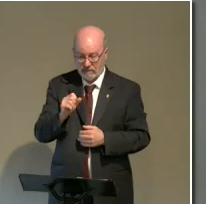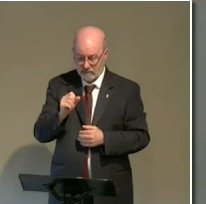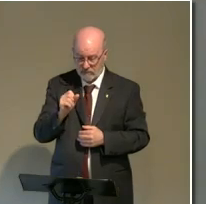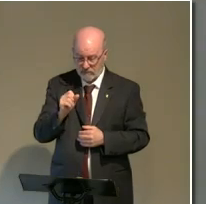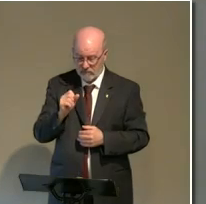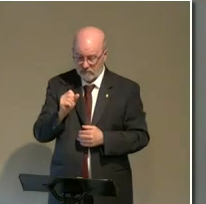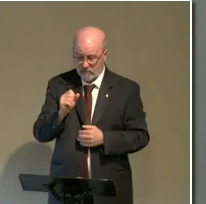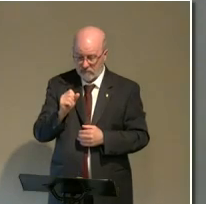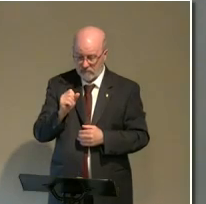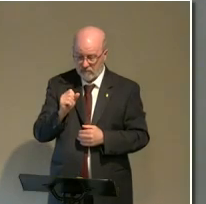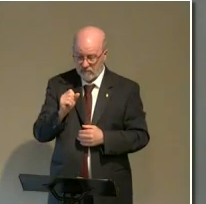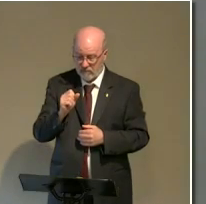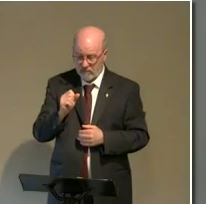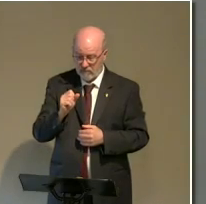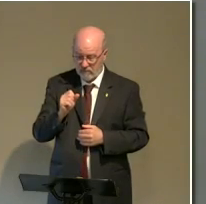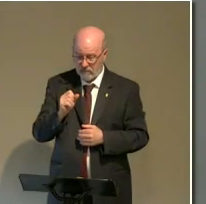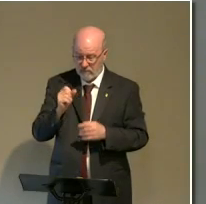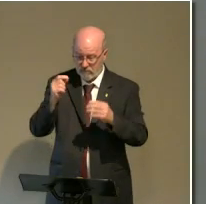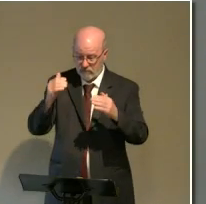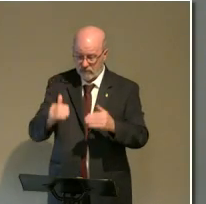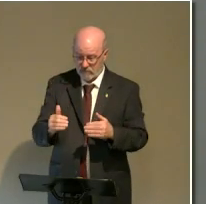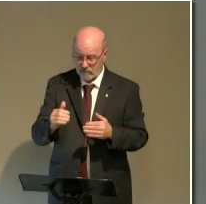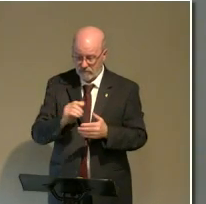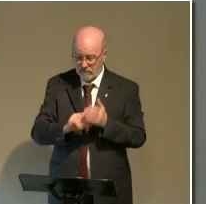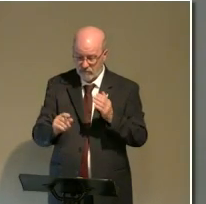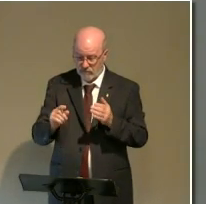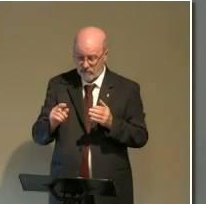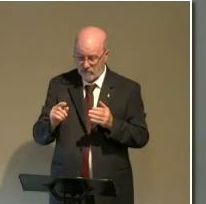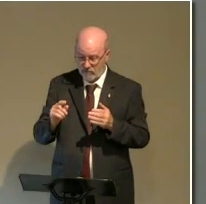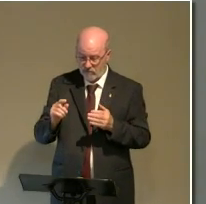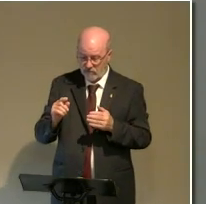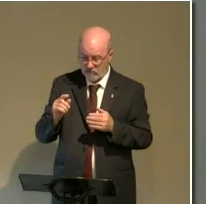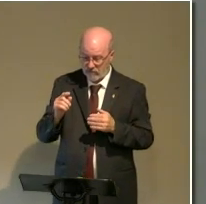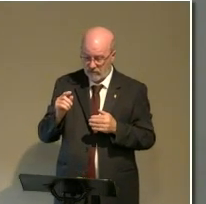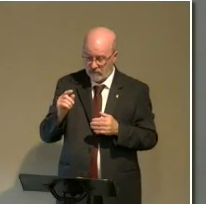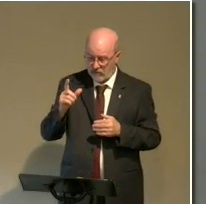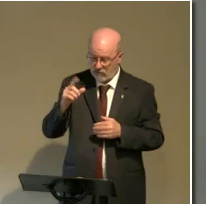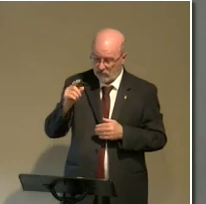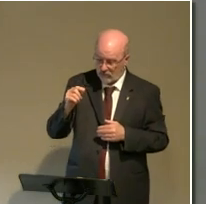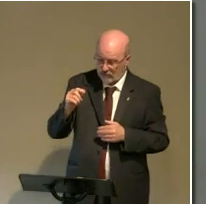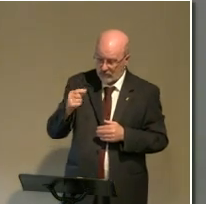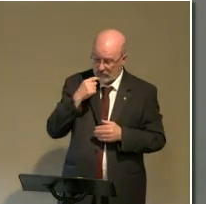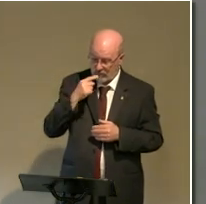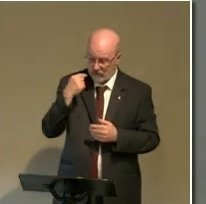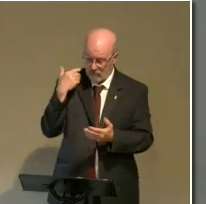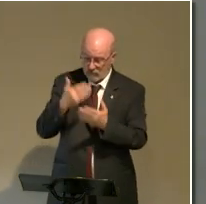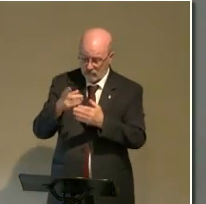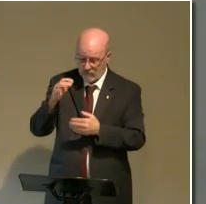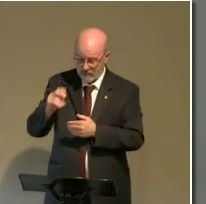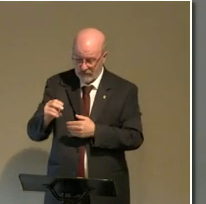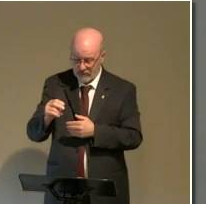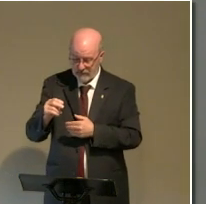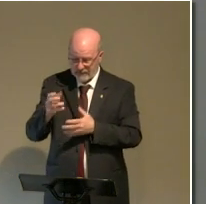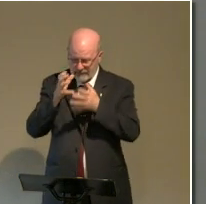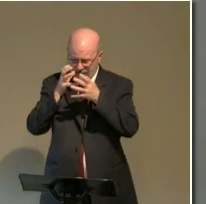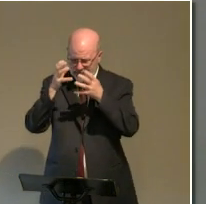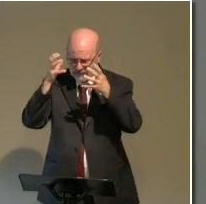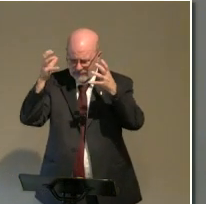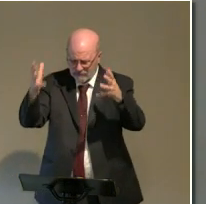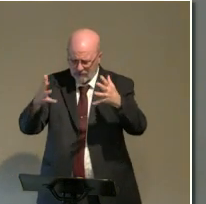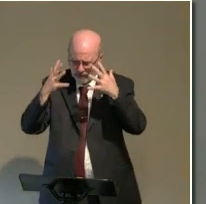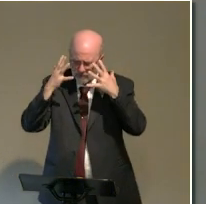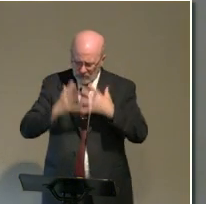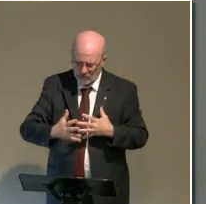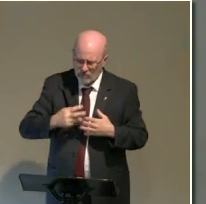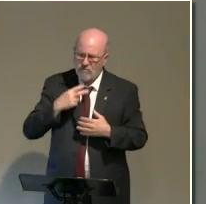okay? And we jump down to verse 20, and it says, when he came to the den, he cried with